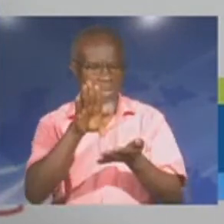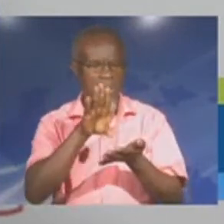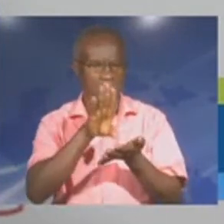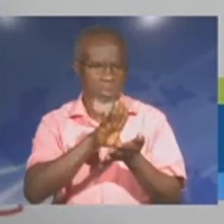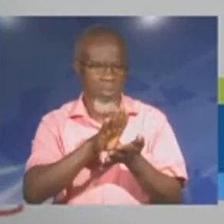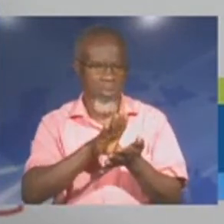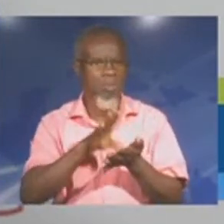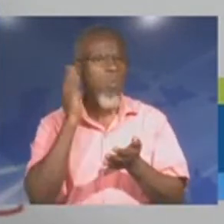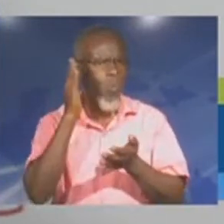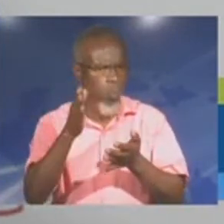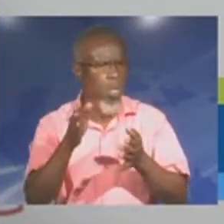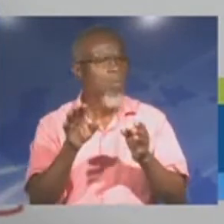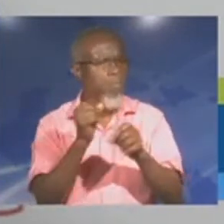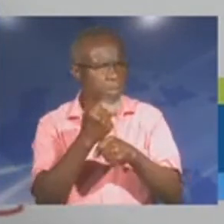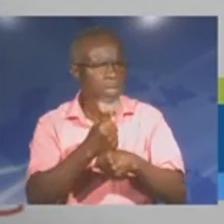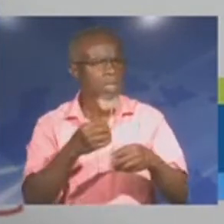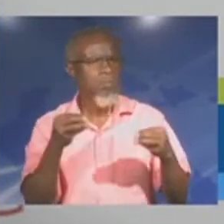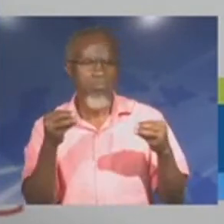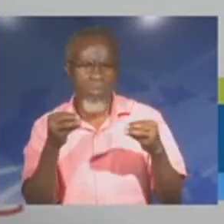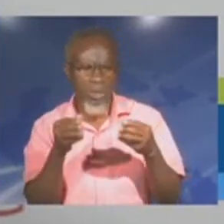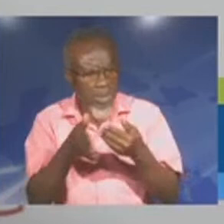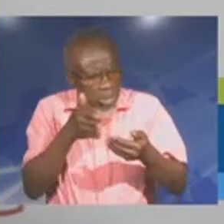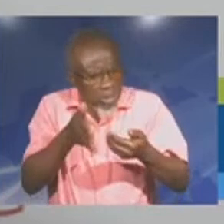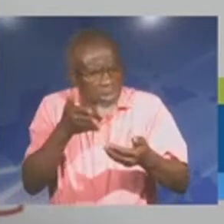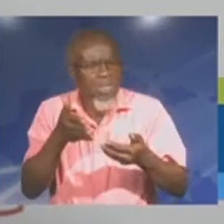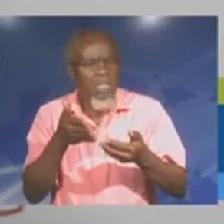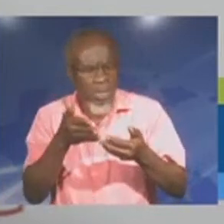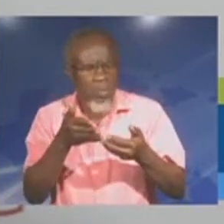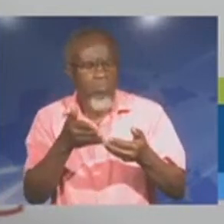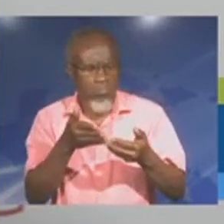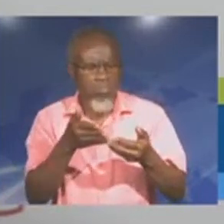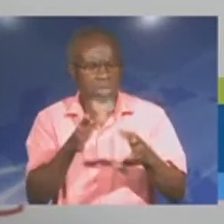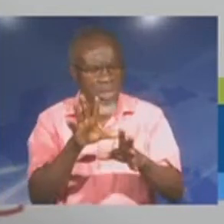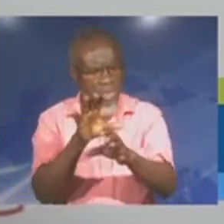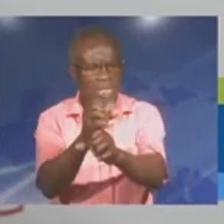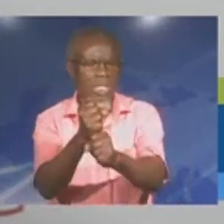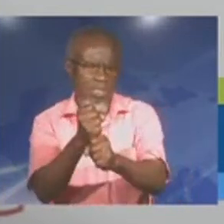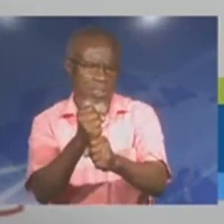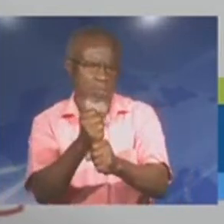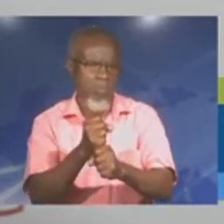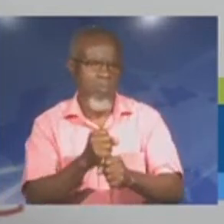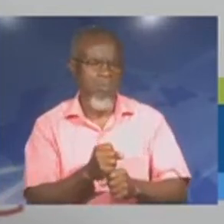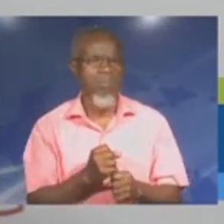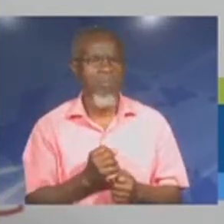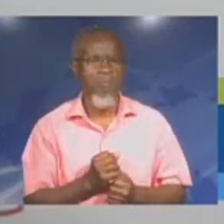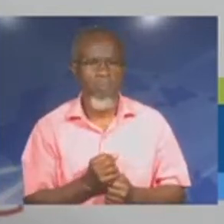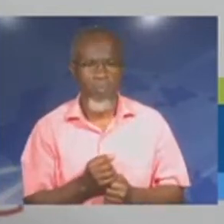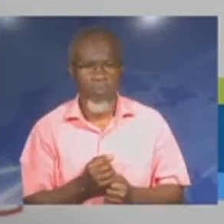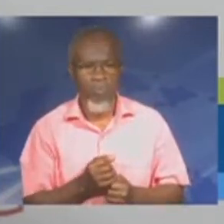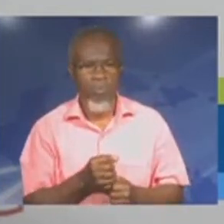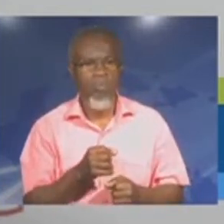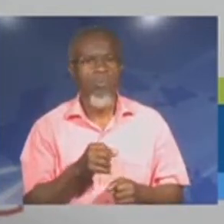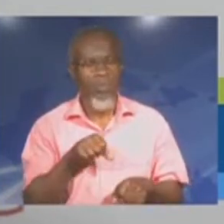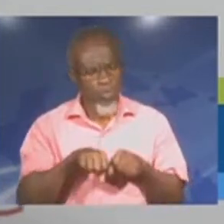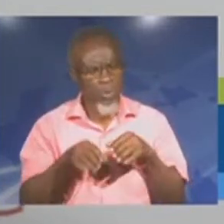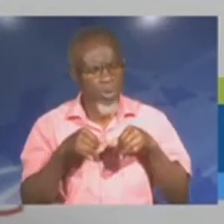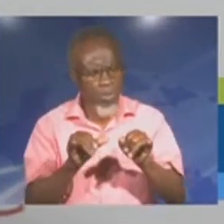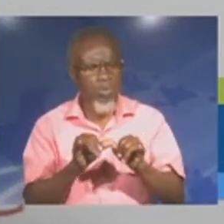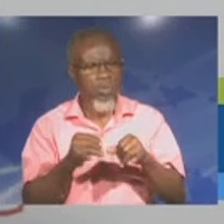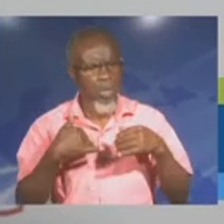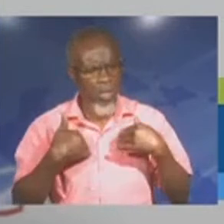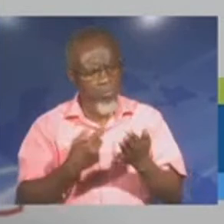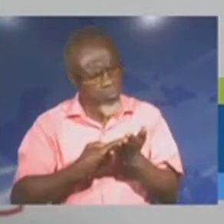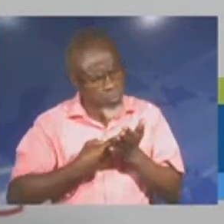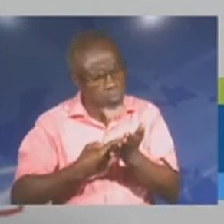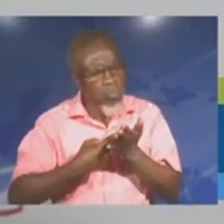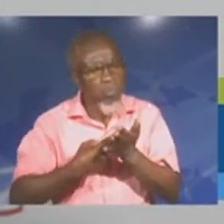accessibility and convenience even more accessible and more convenient. So we are working on that behind the